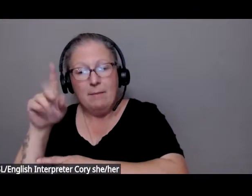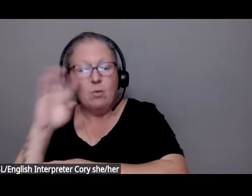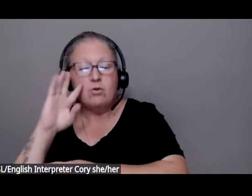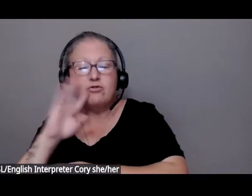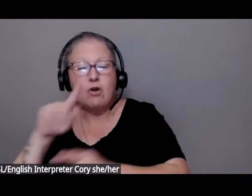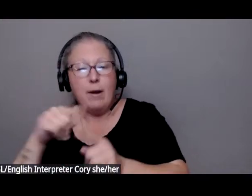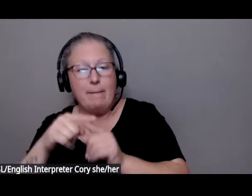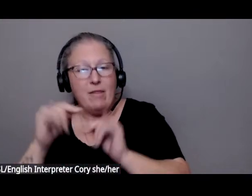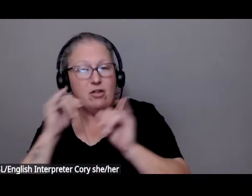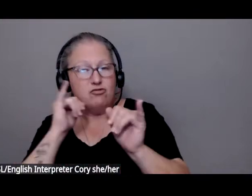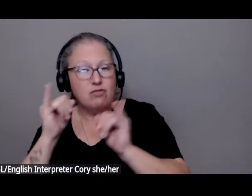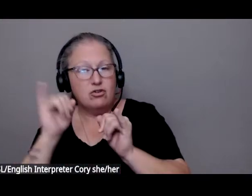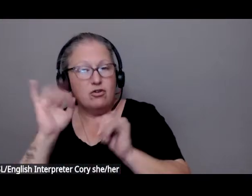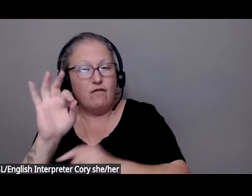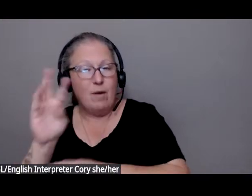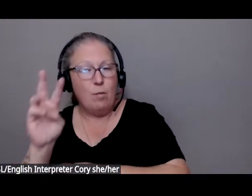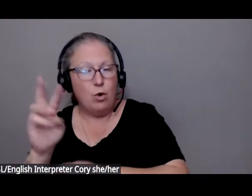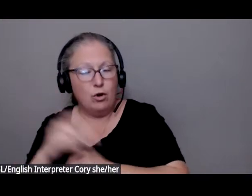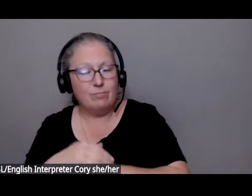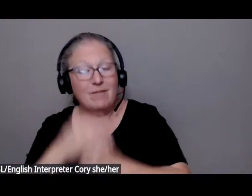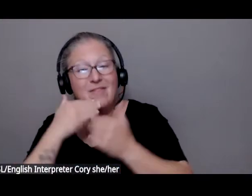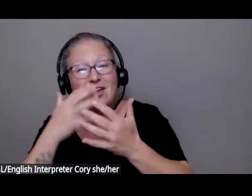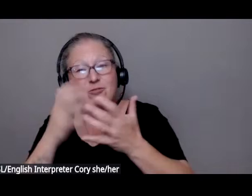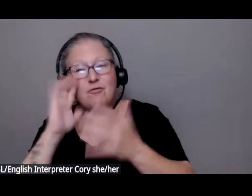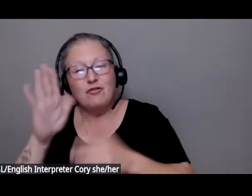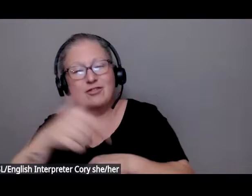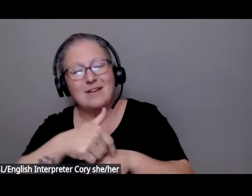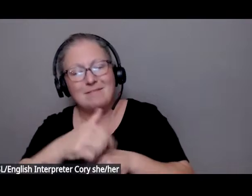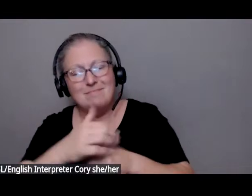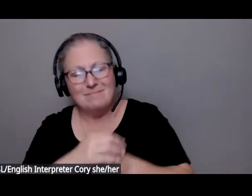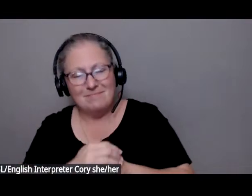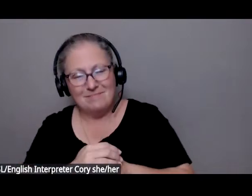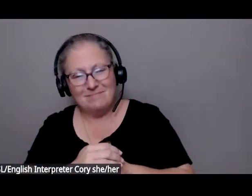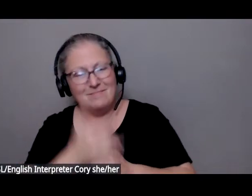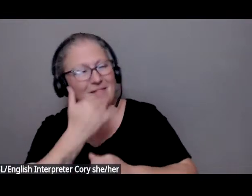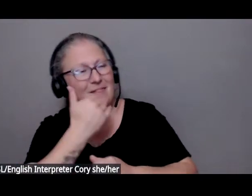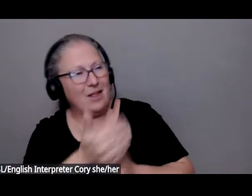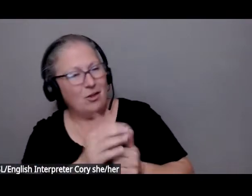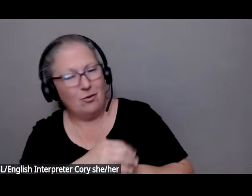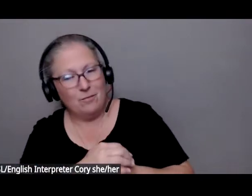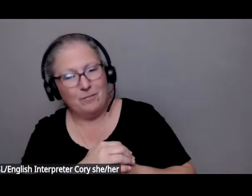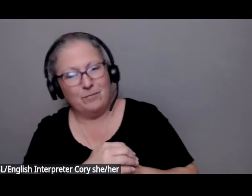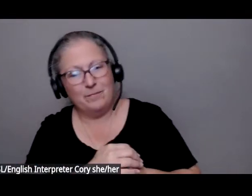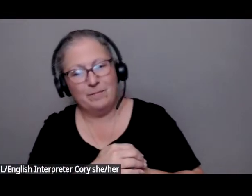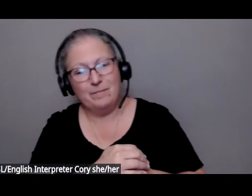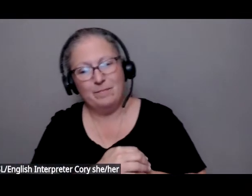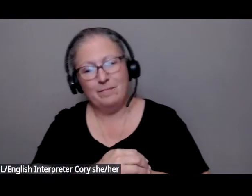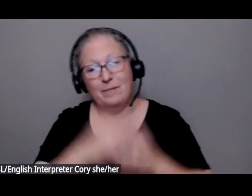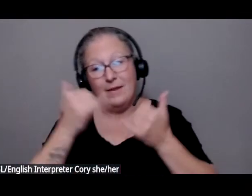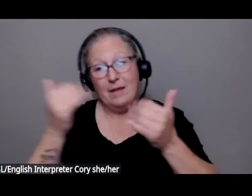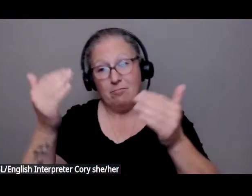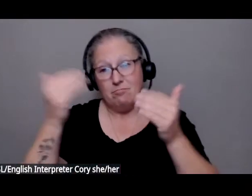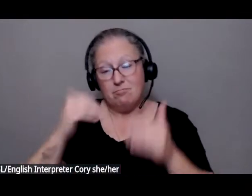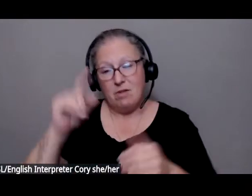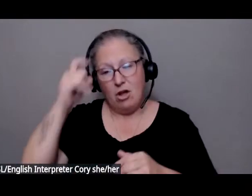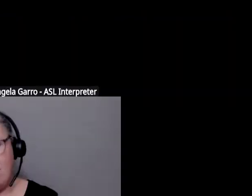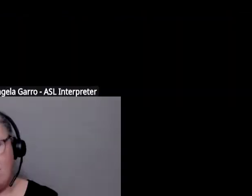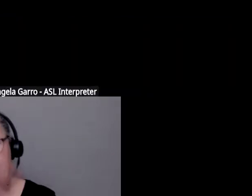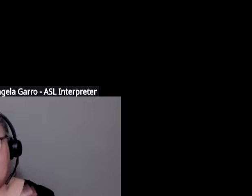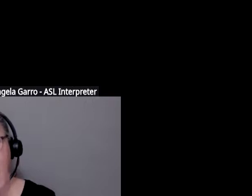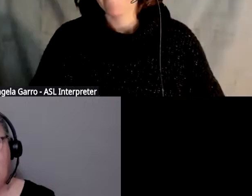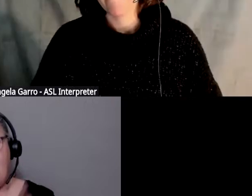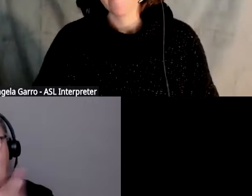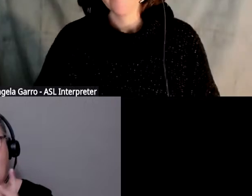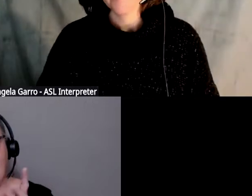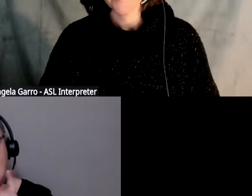the instructional frameworks. Thank you so much for your time. Thank you. Okay, we're going to move on to governing board